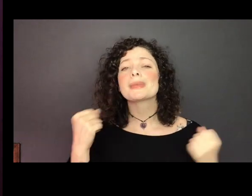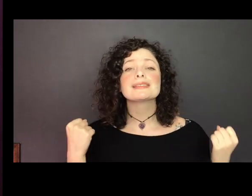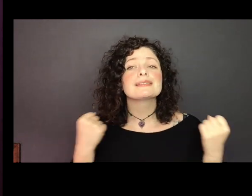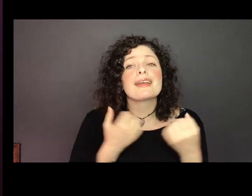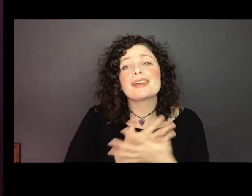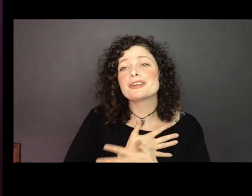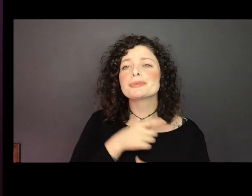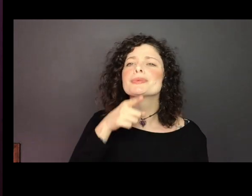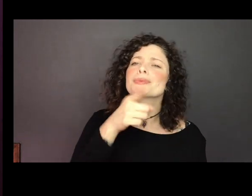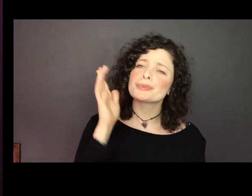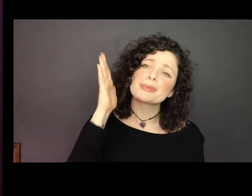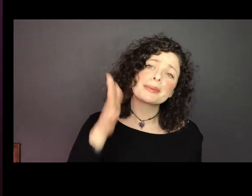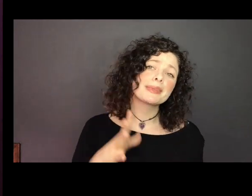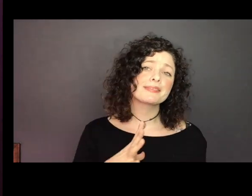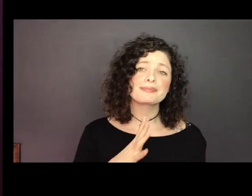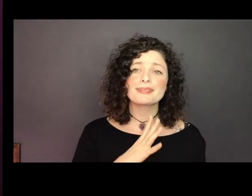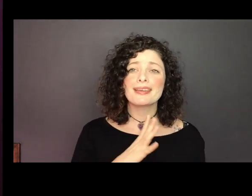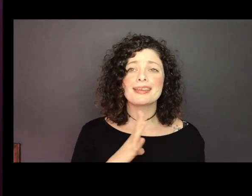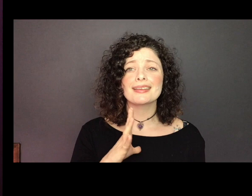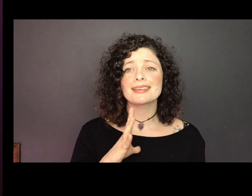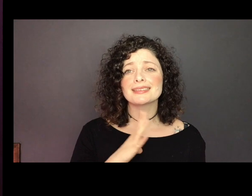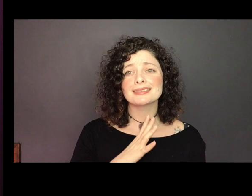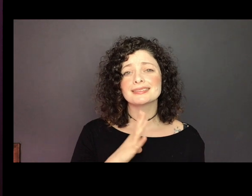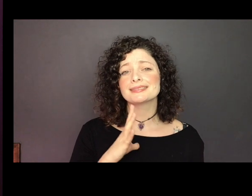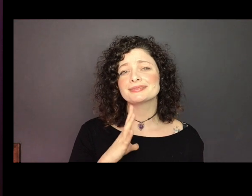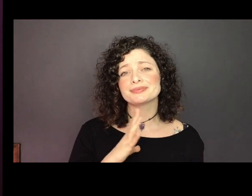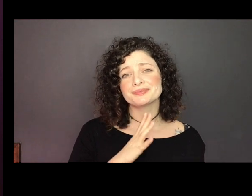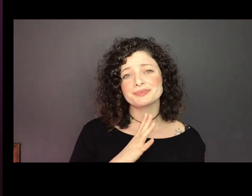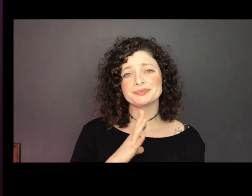Don't be scared, you'll be fine.